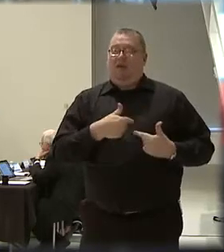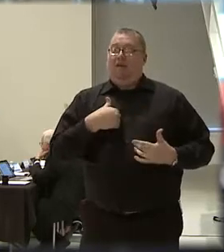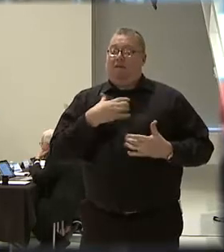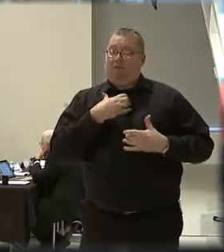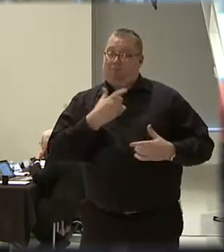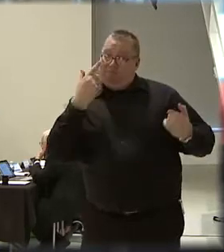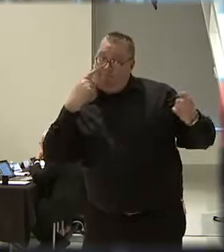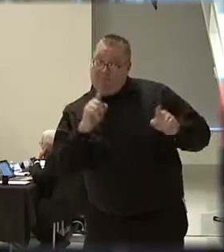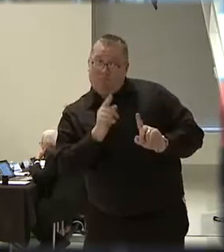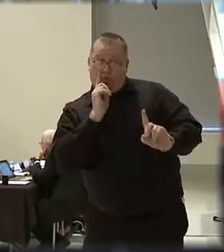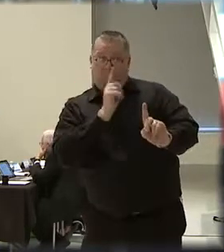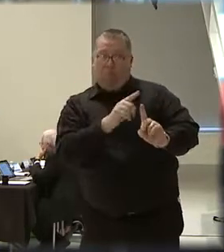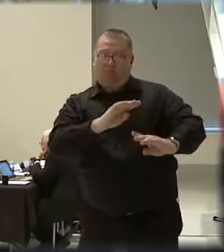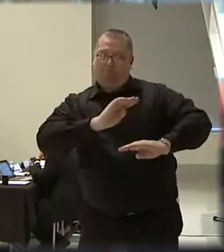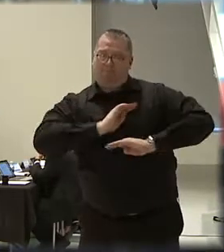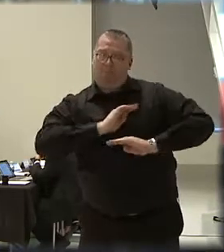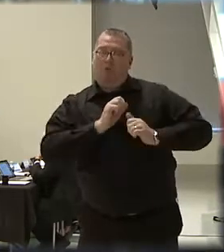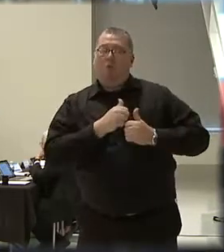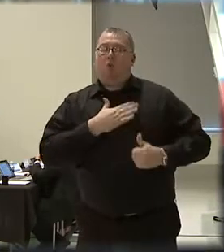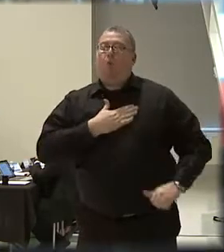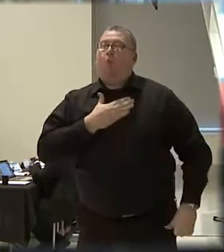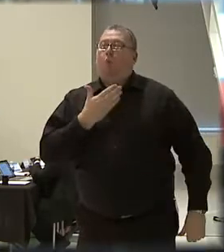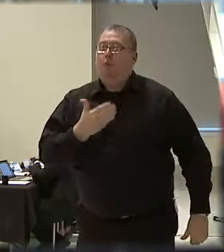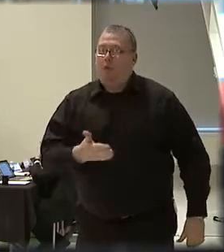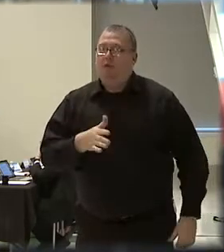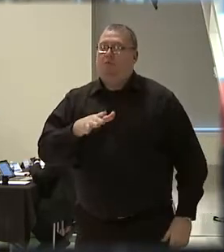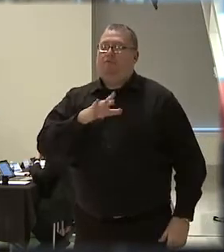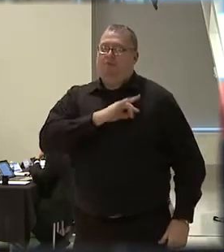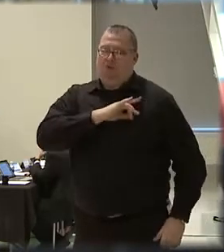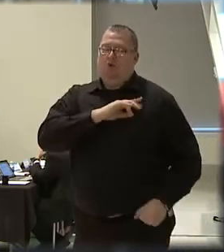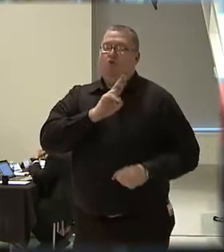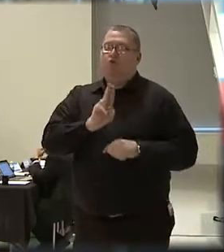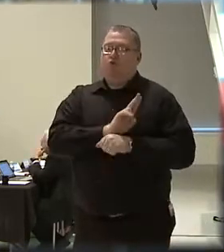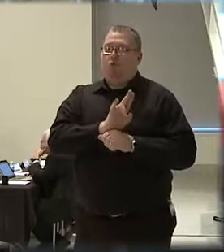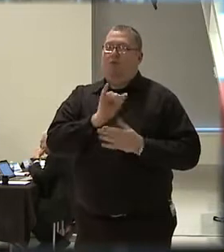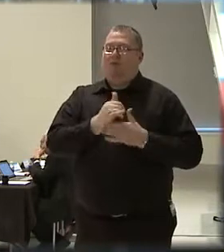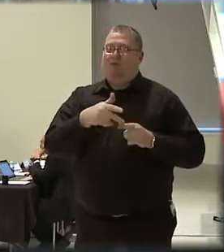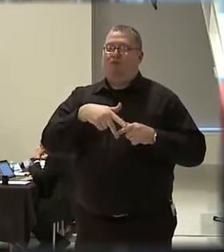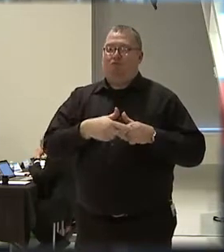its use in order to willingly deploy the tool as intended.